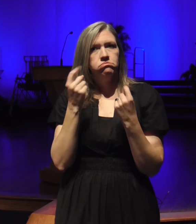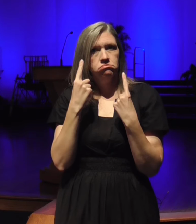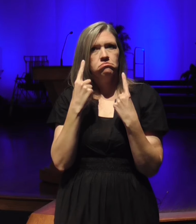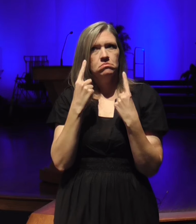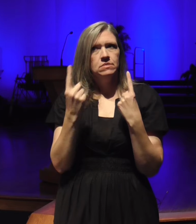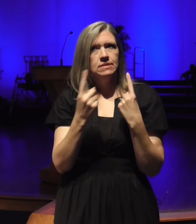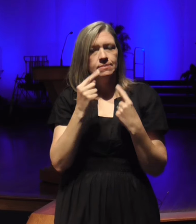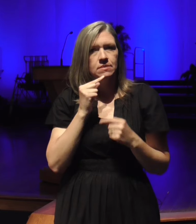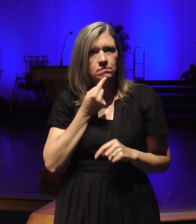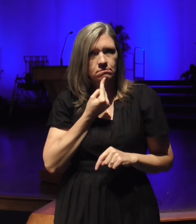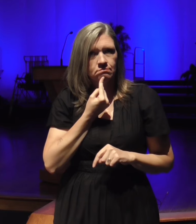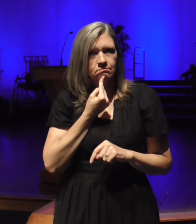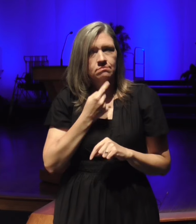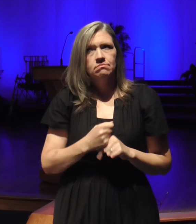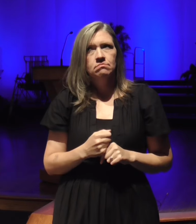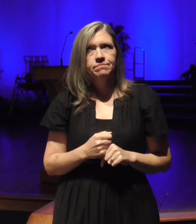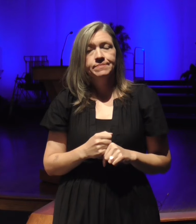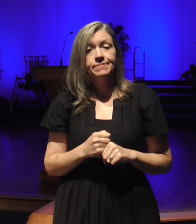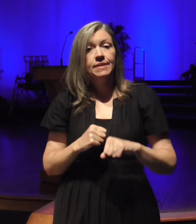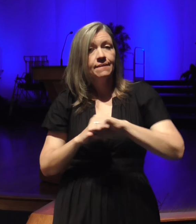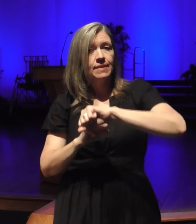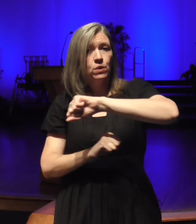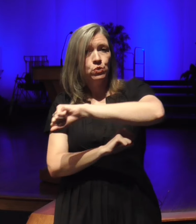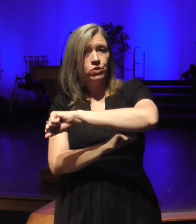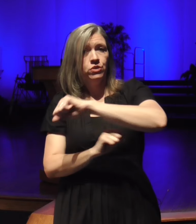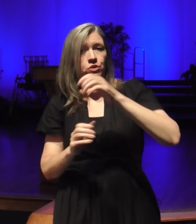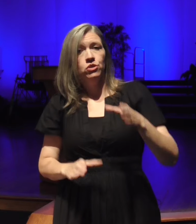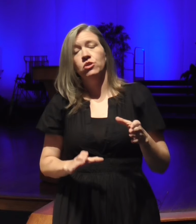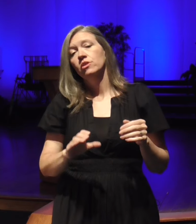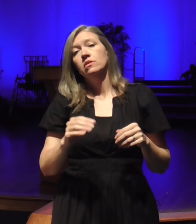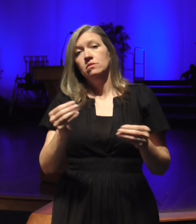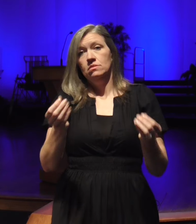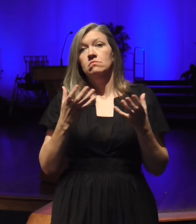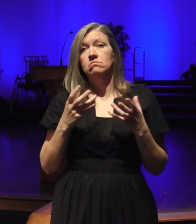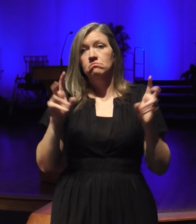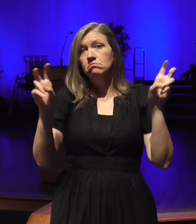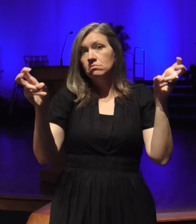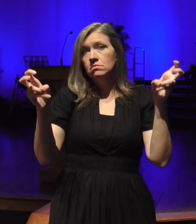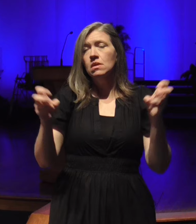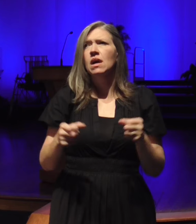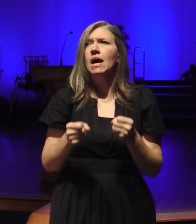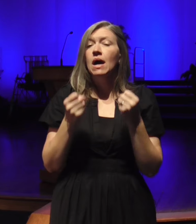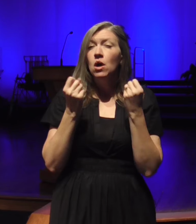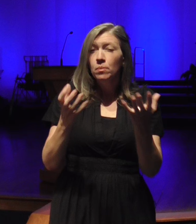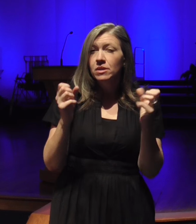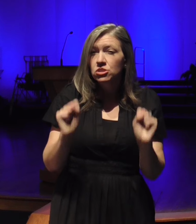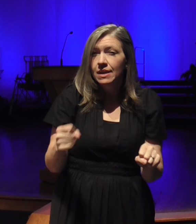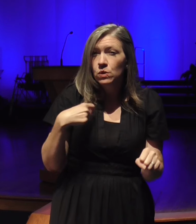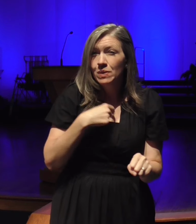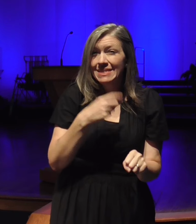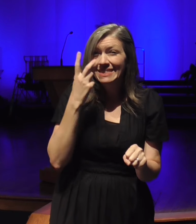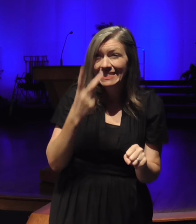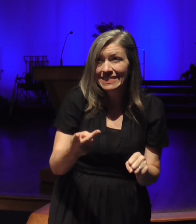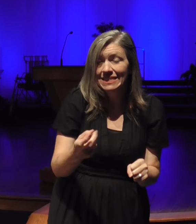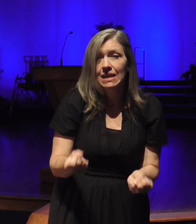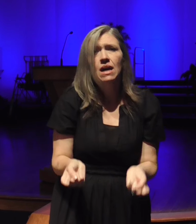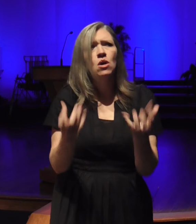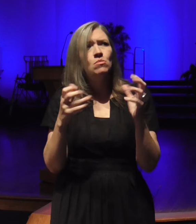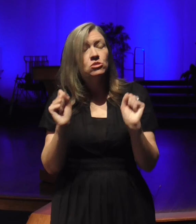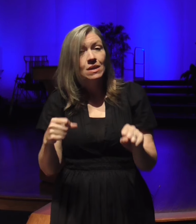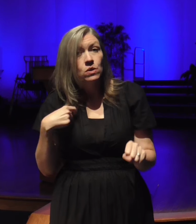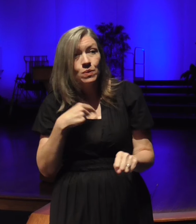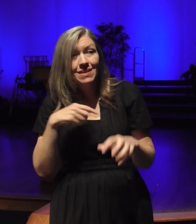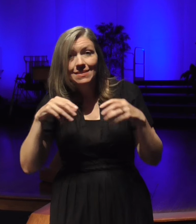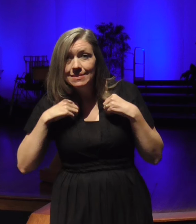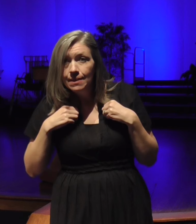a sweet bakery shop idea, there's a catch. Our founder tells